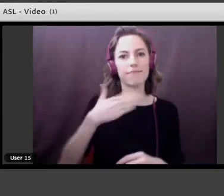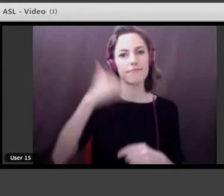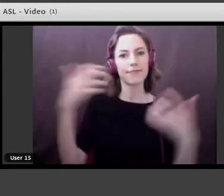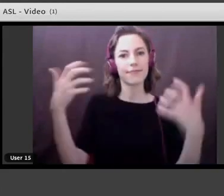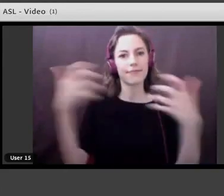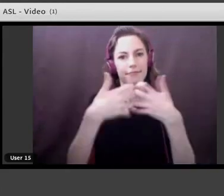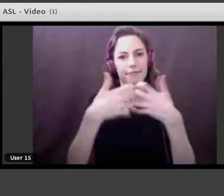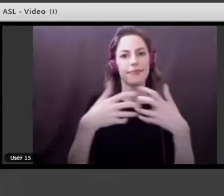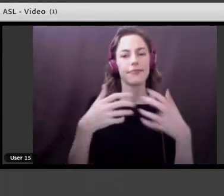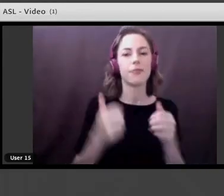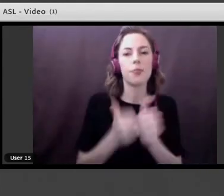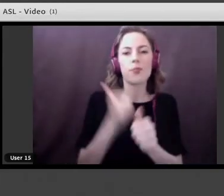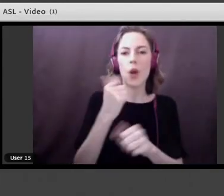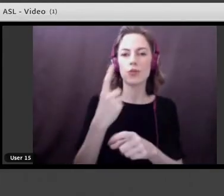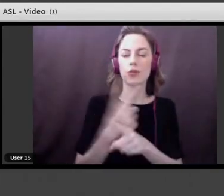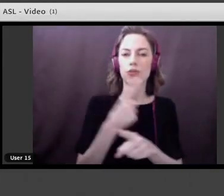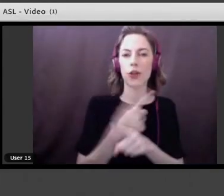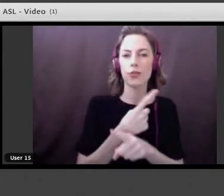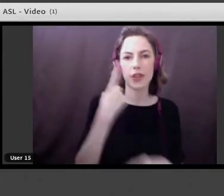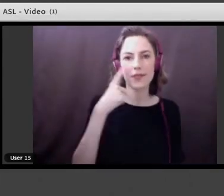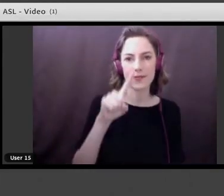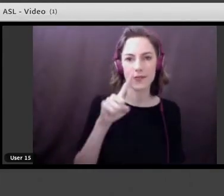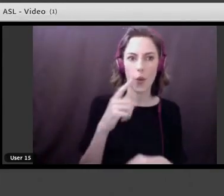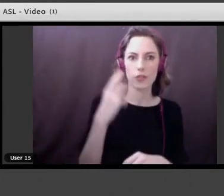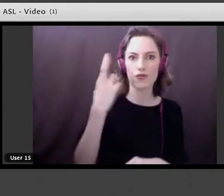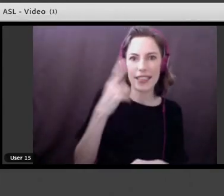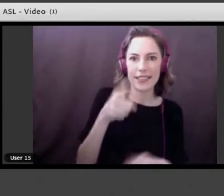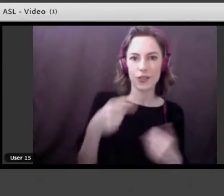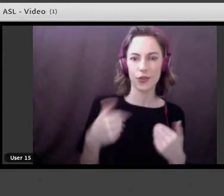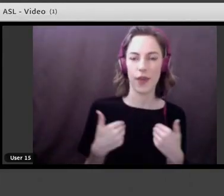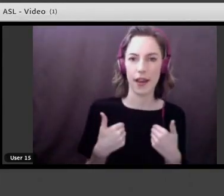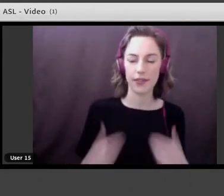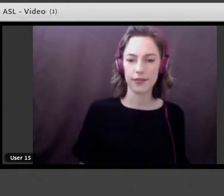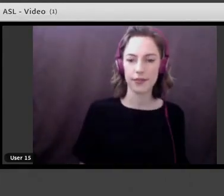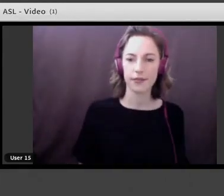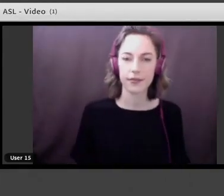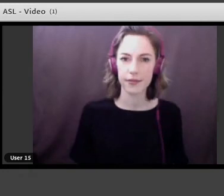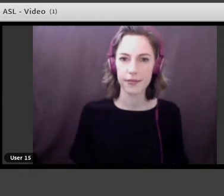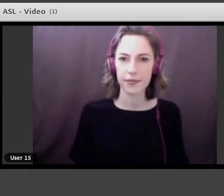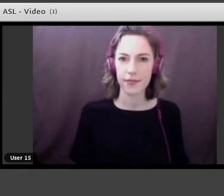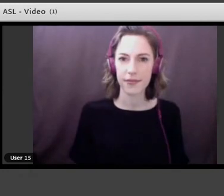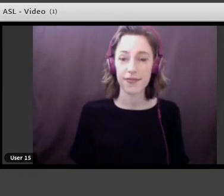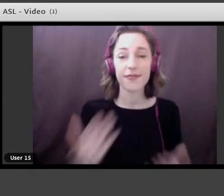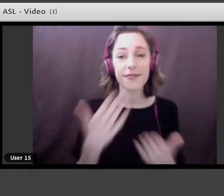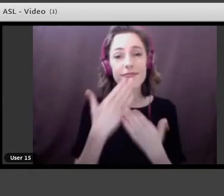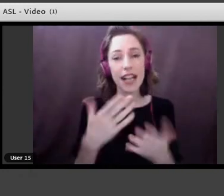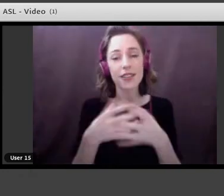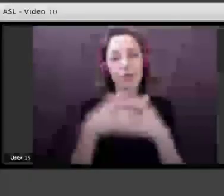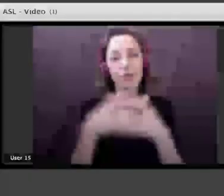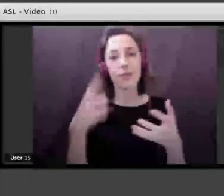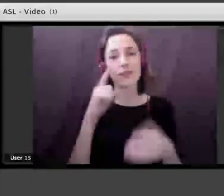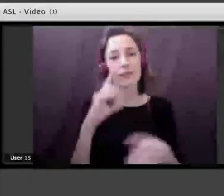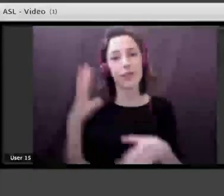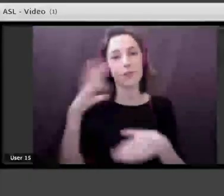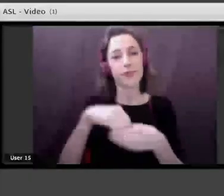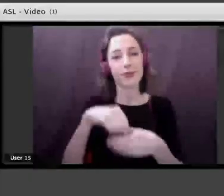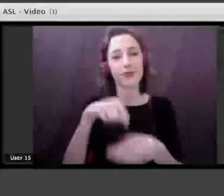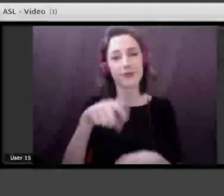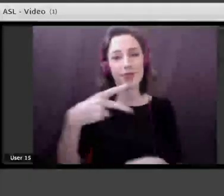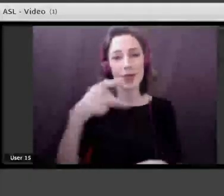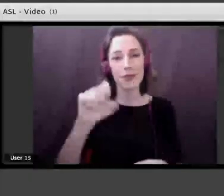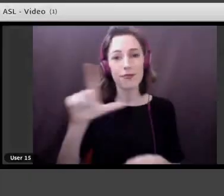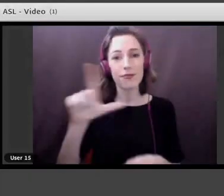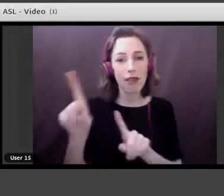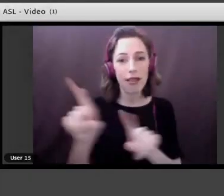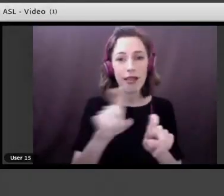Thank you so much for participating in our poll and for adding your ideas here. We really have so many ways that we